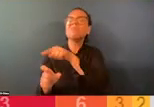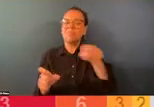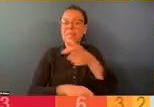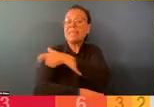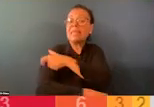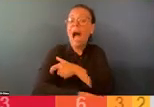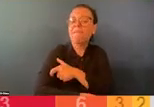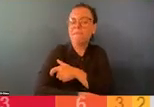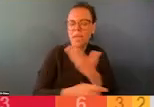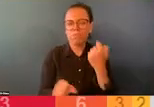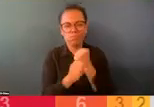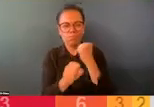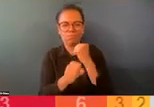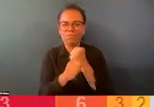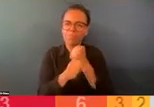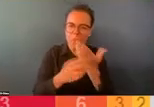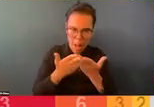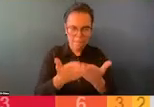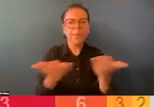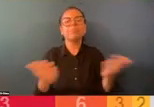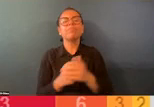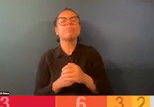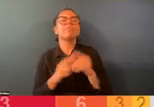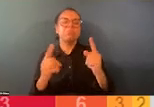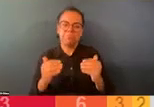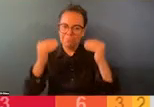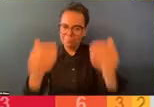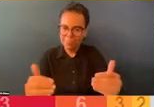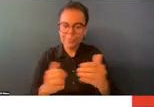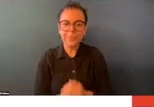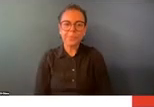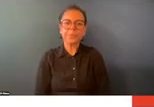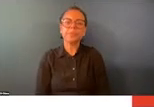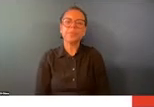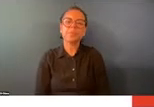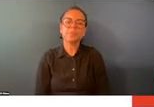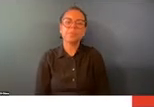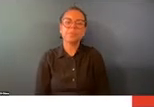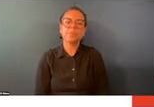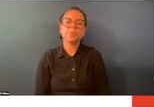particular. Next slide, please.